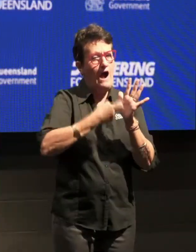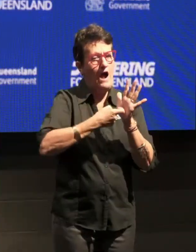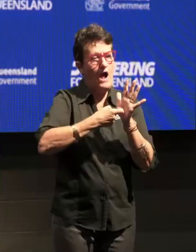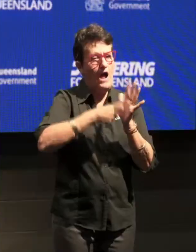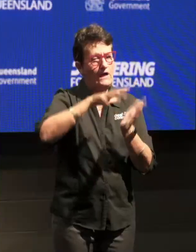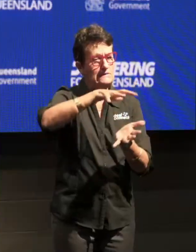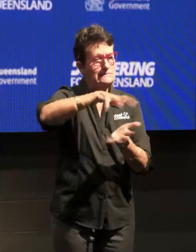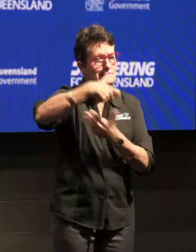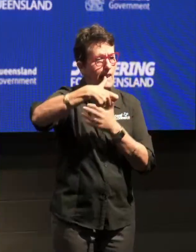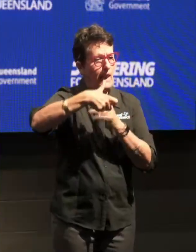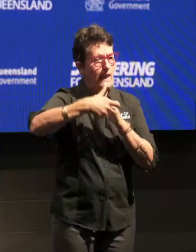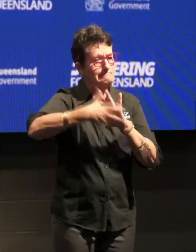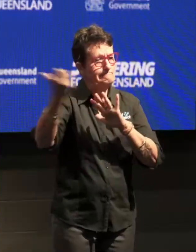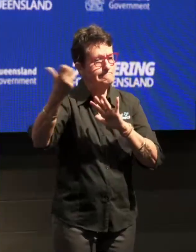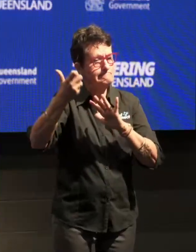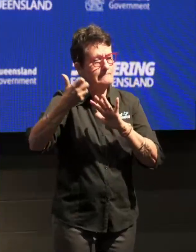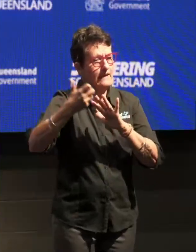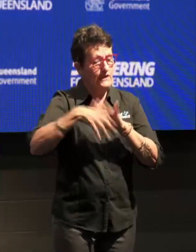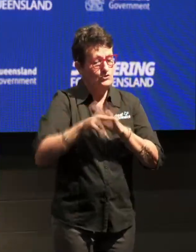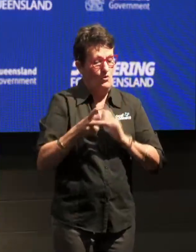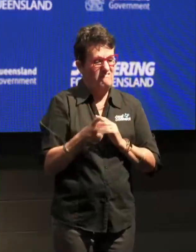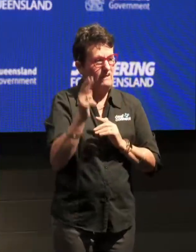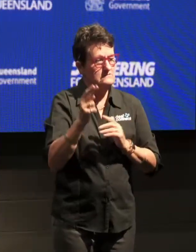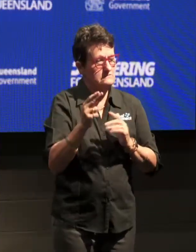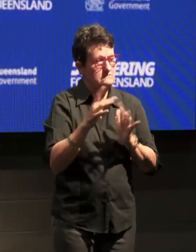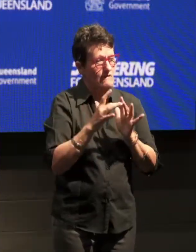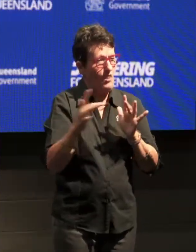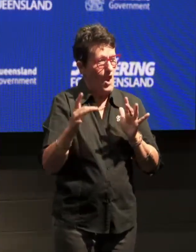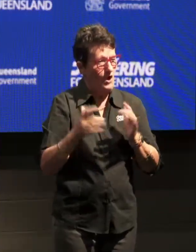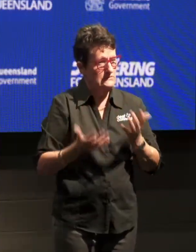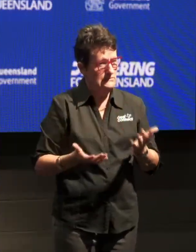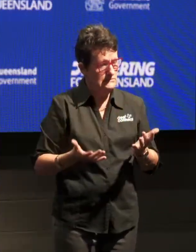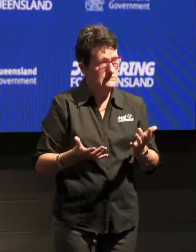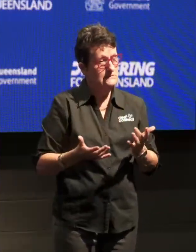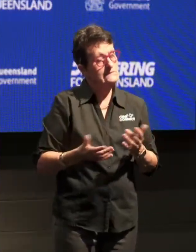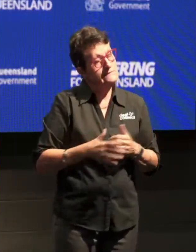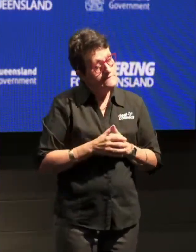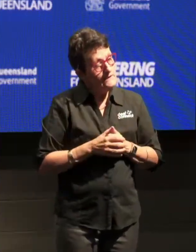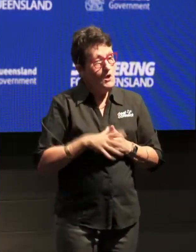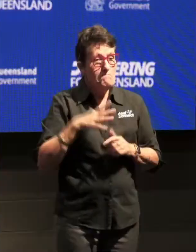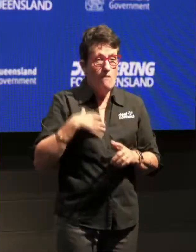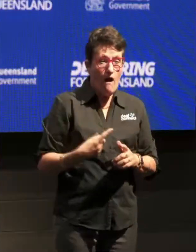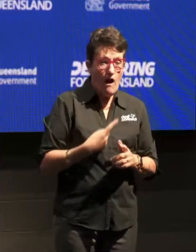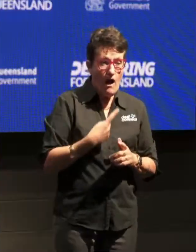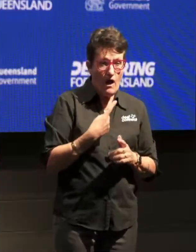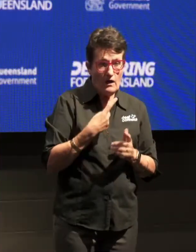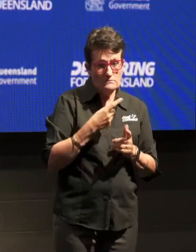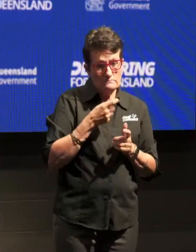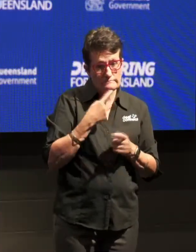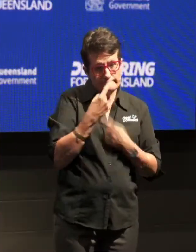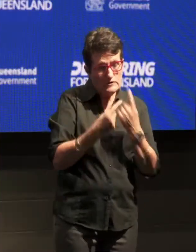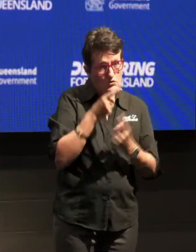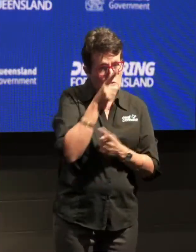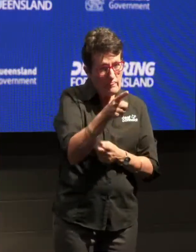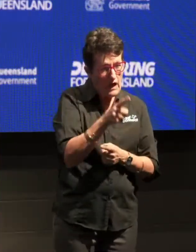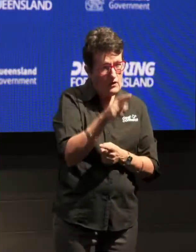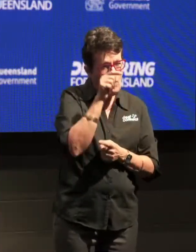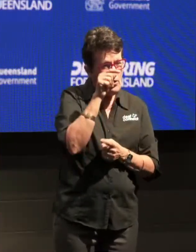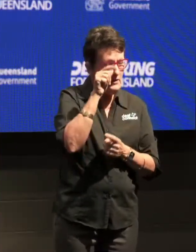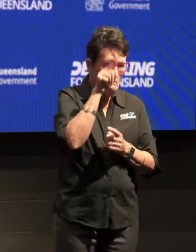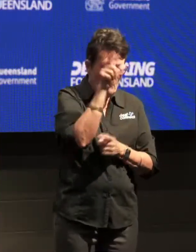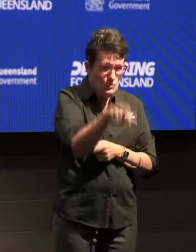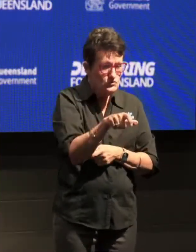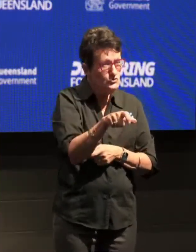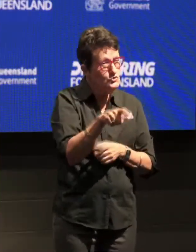area in Dirrigan. My message to that lowlife is you have put at risk